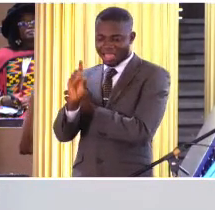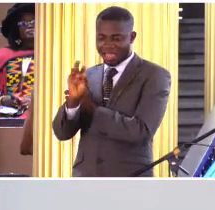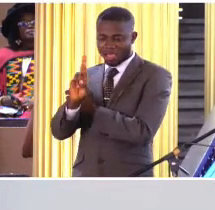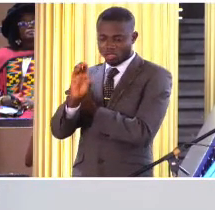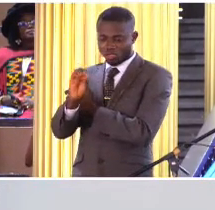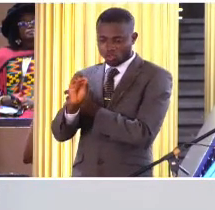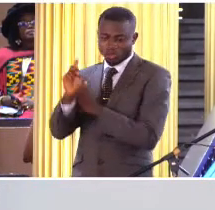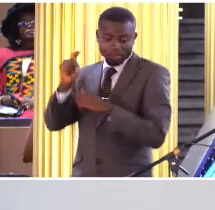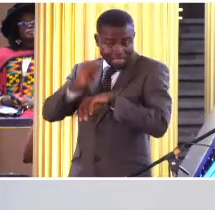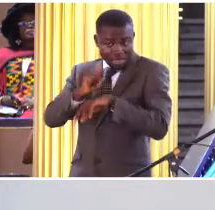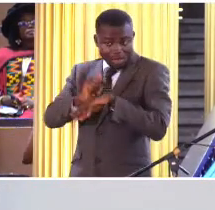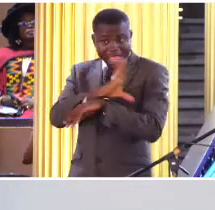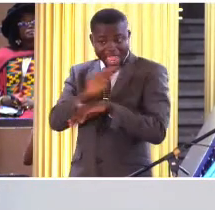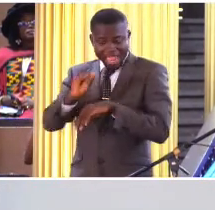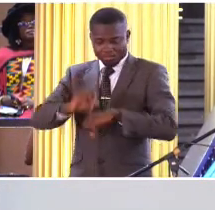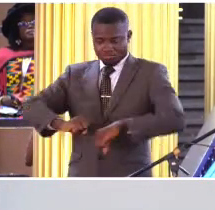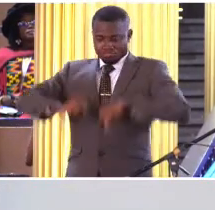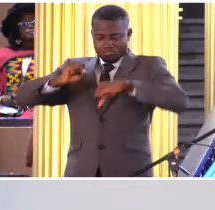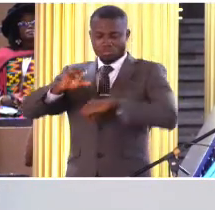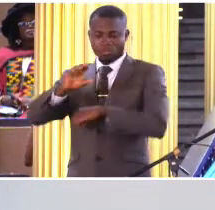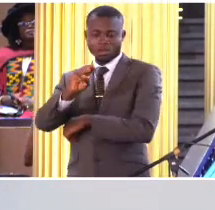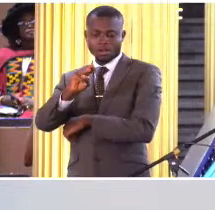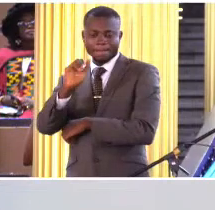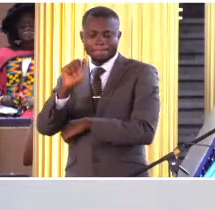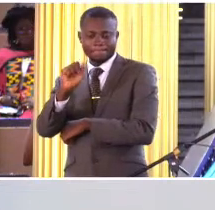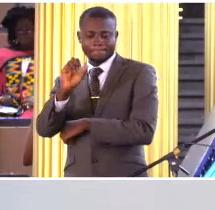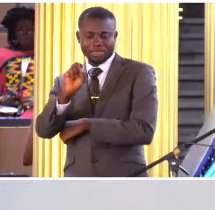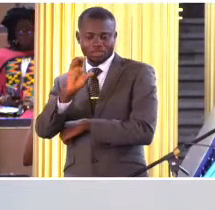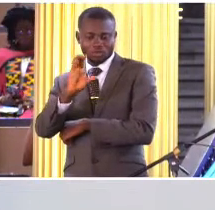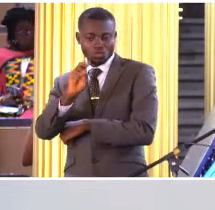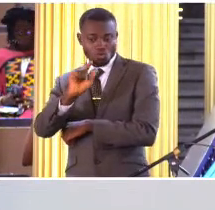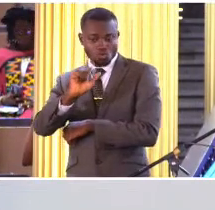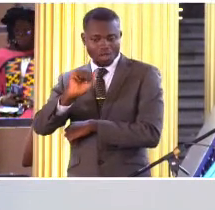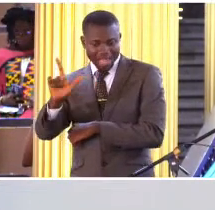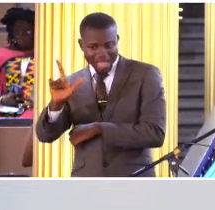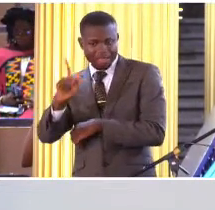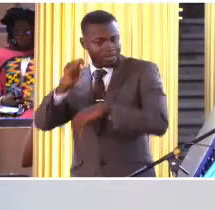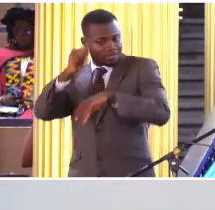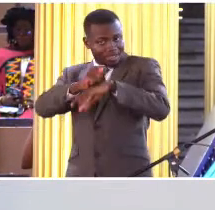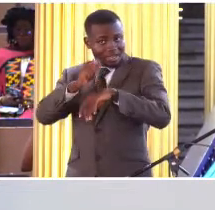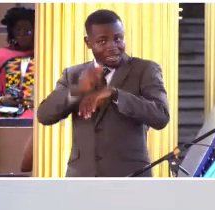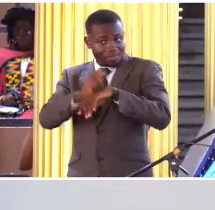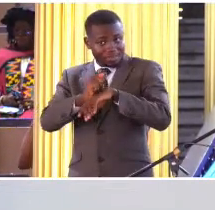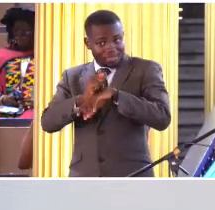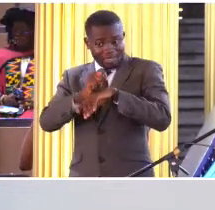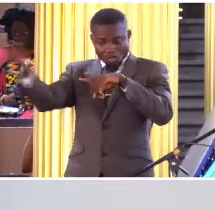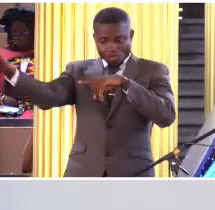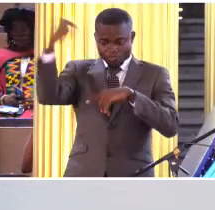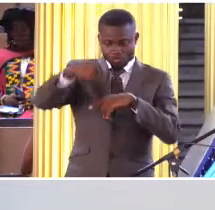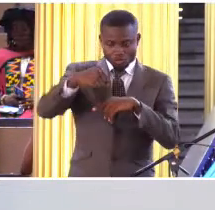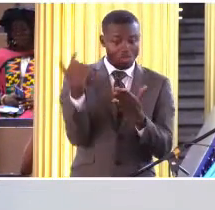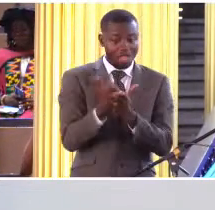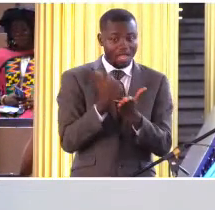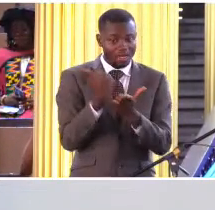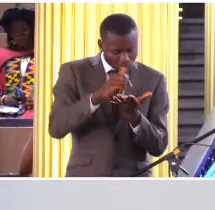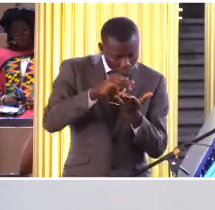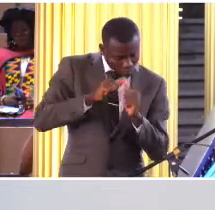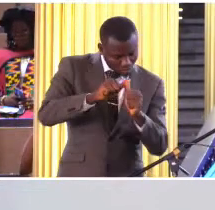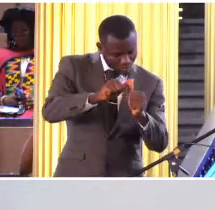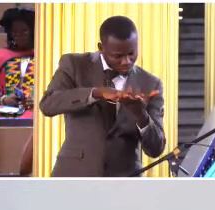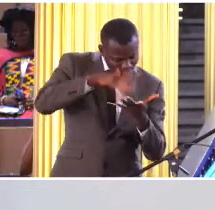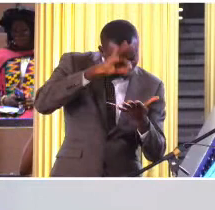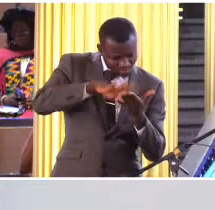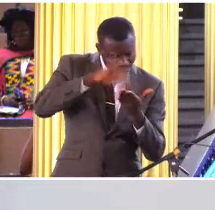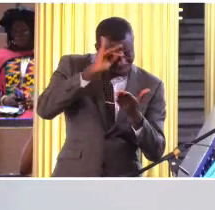musculoskeletal physiotherapy, using participants from Ghana as the focus of his study. Professor Bello is also